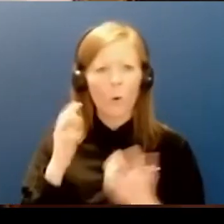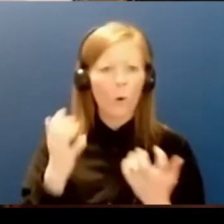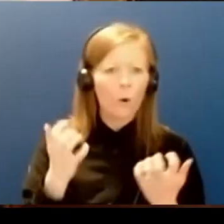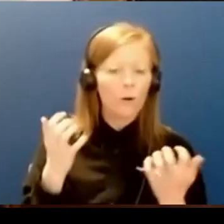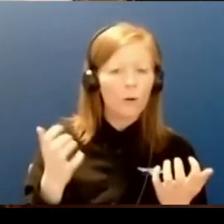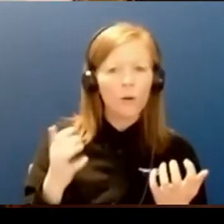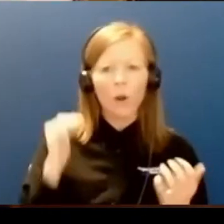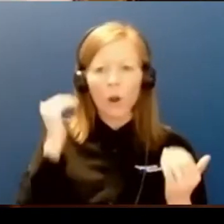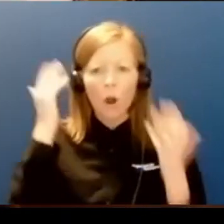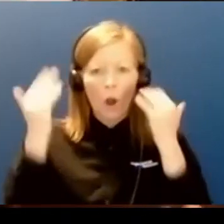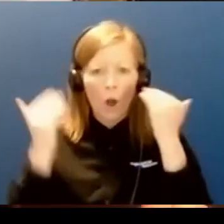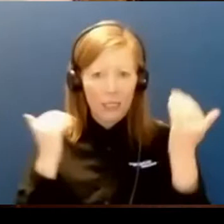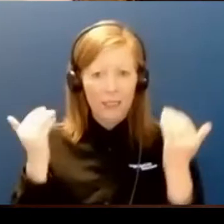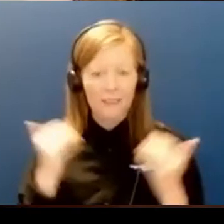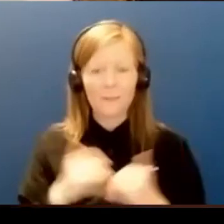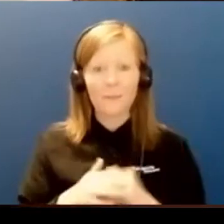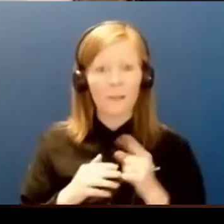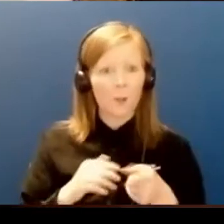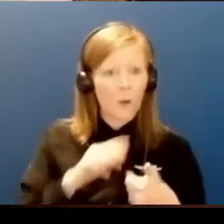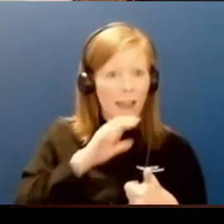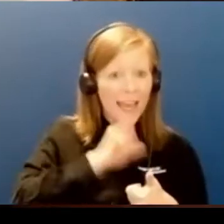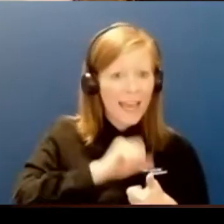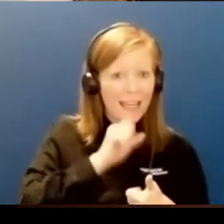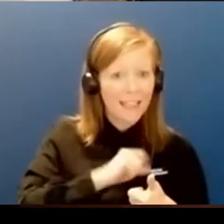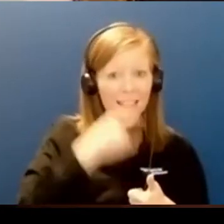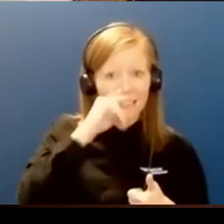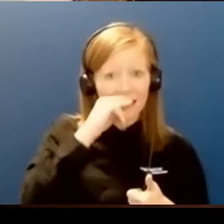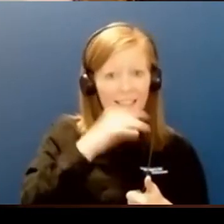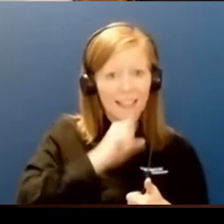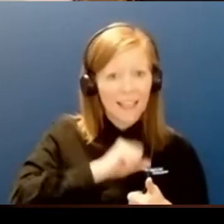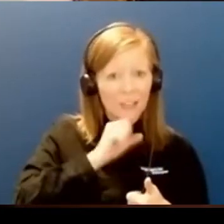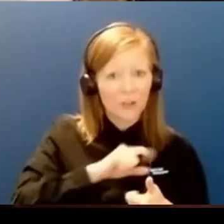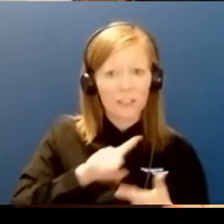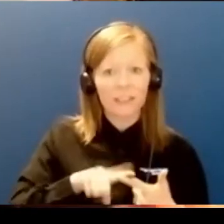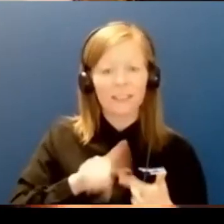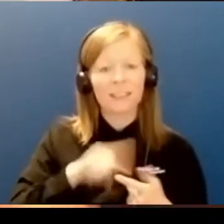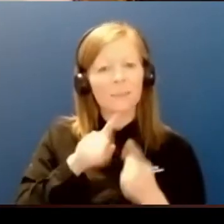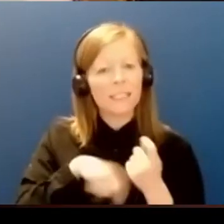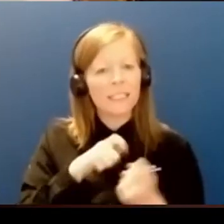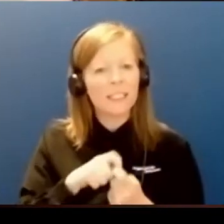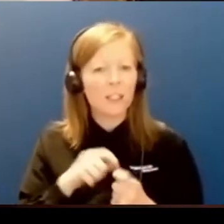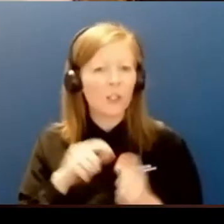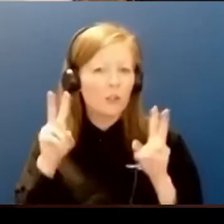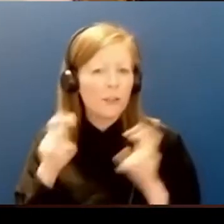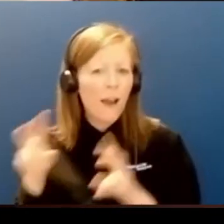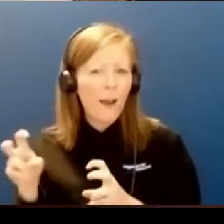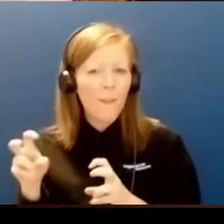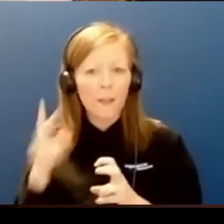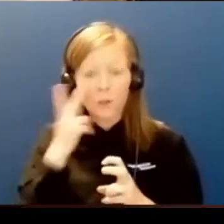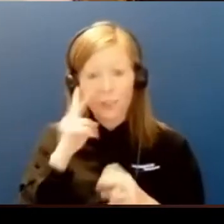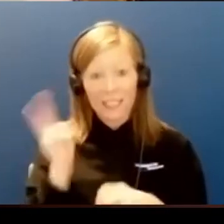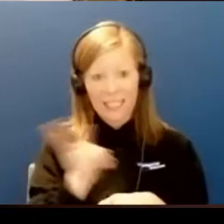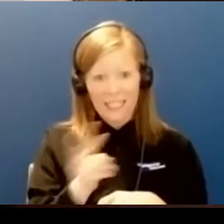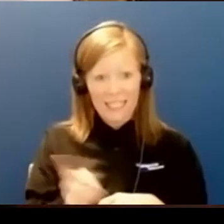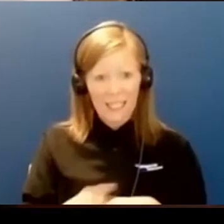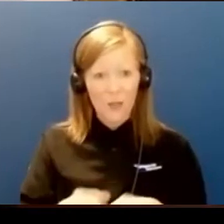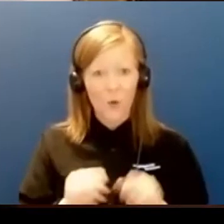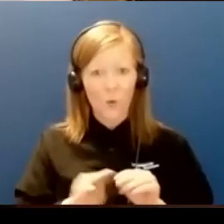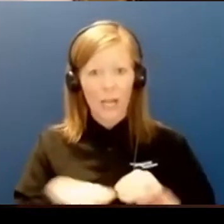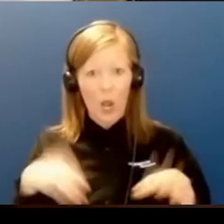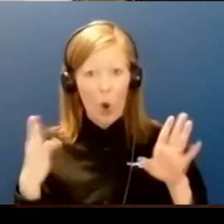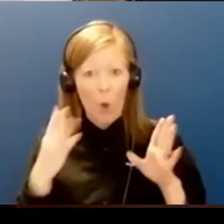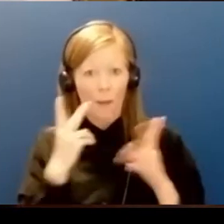your children and particular topics you're interested in. So you can see we'll keep the poll